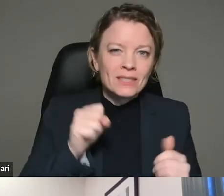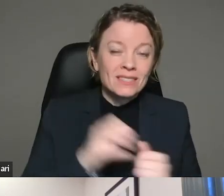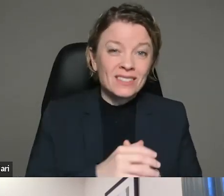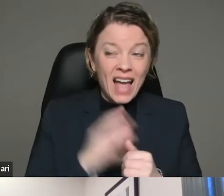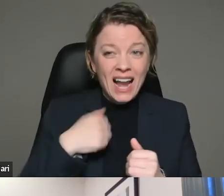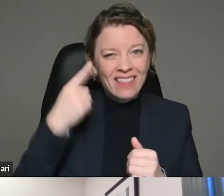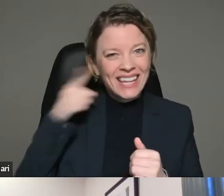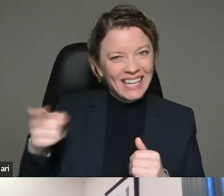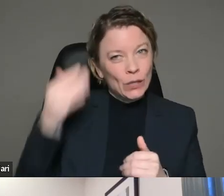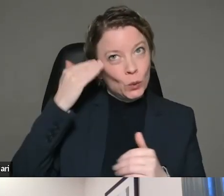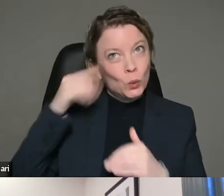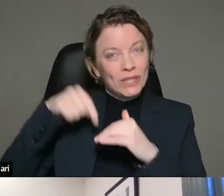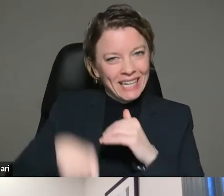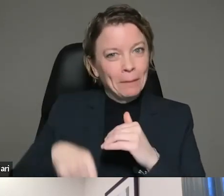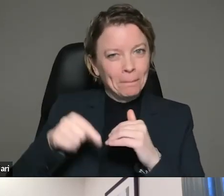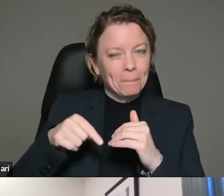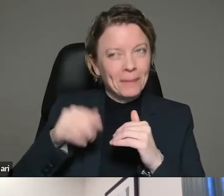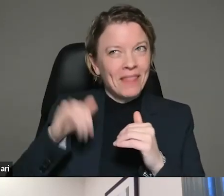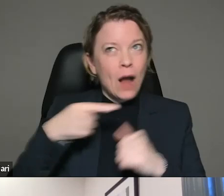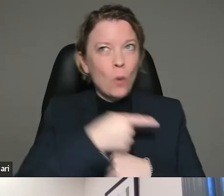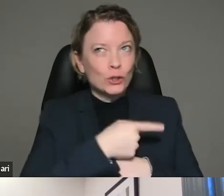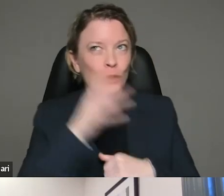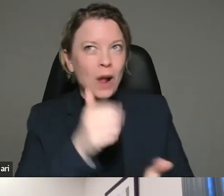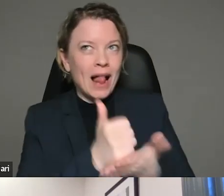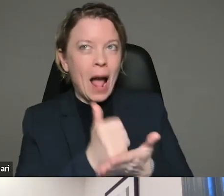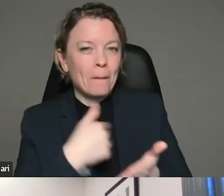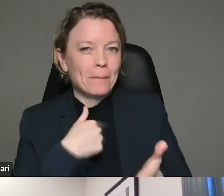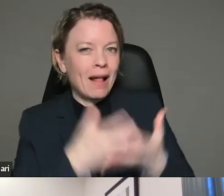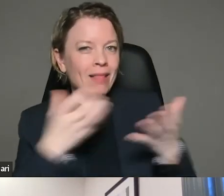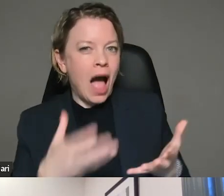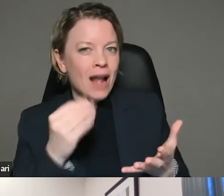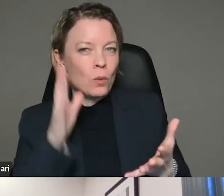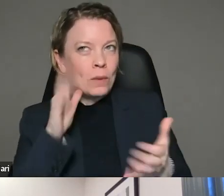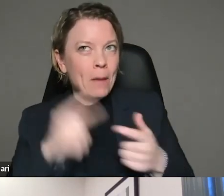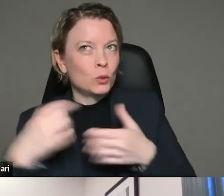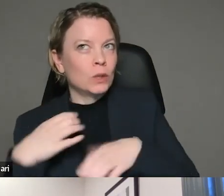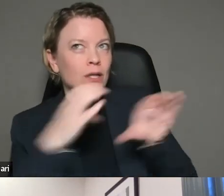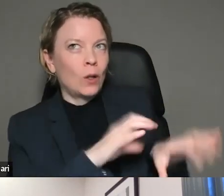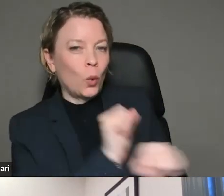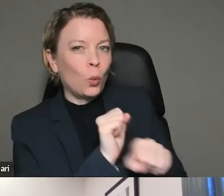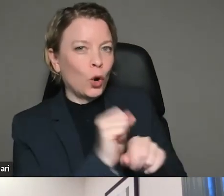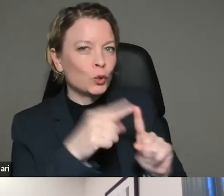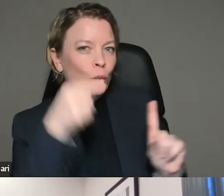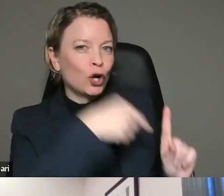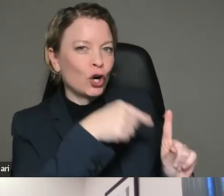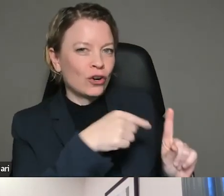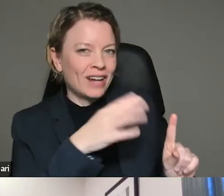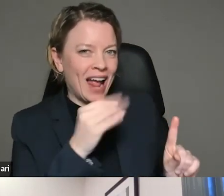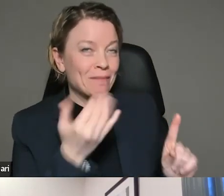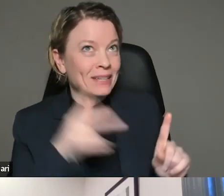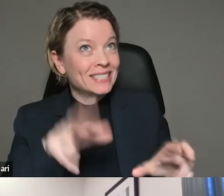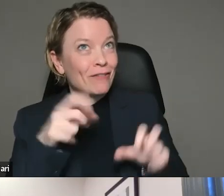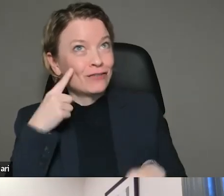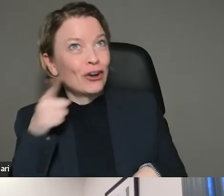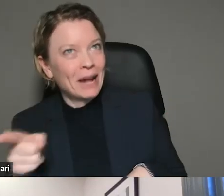really knew that I was going to help him and take a lot of work off his plate. And that's, you know, it's probably selfishly for him,